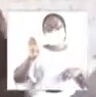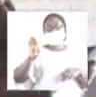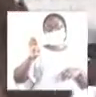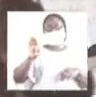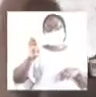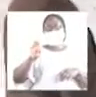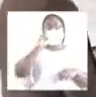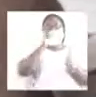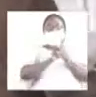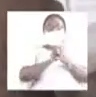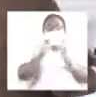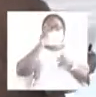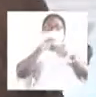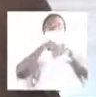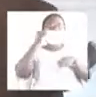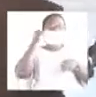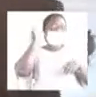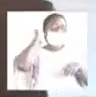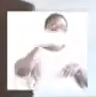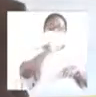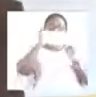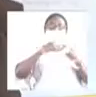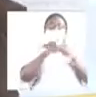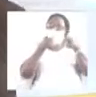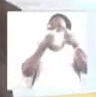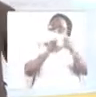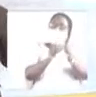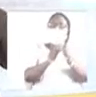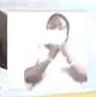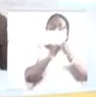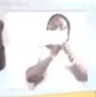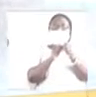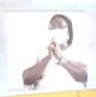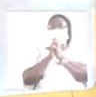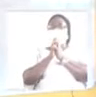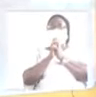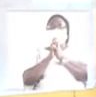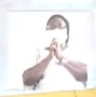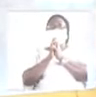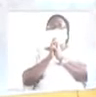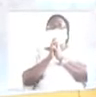the board so that viewers at home will be able to follow.